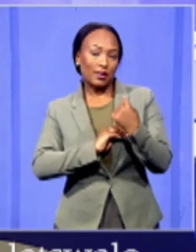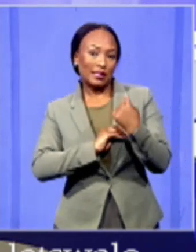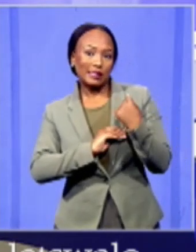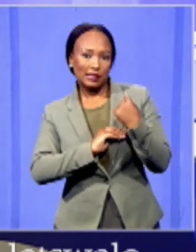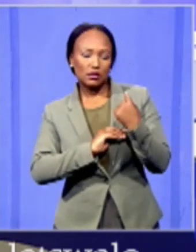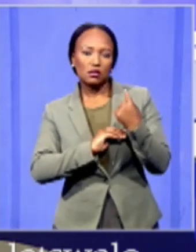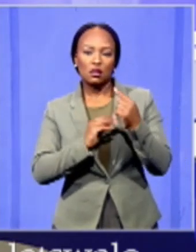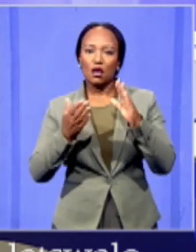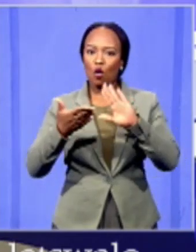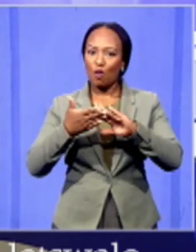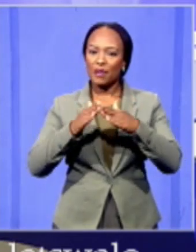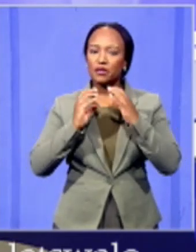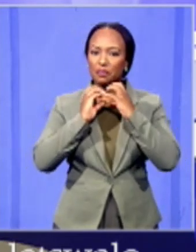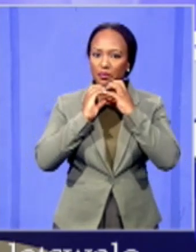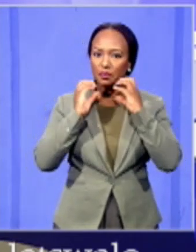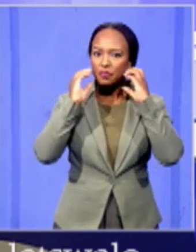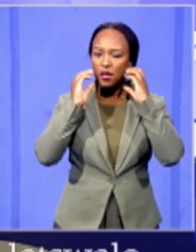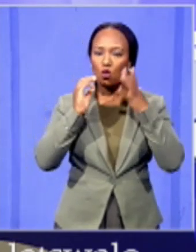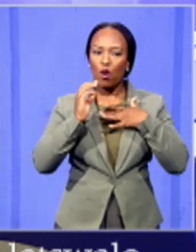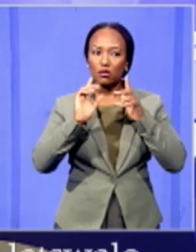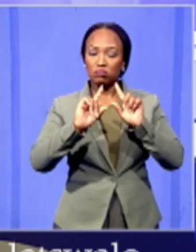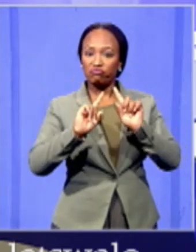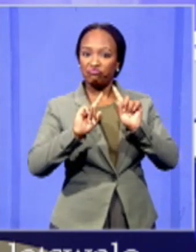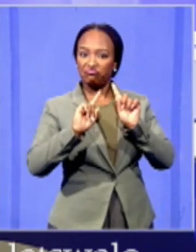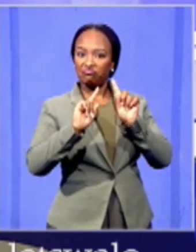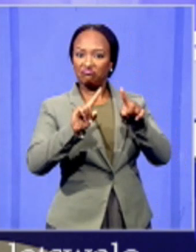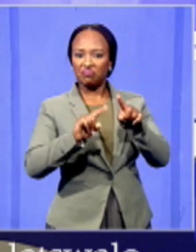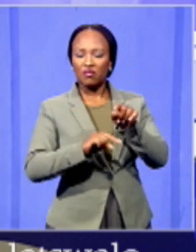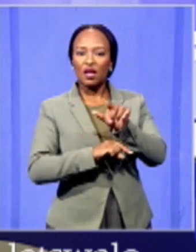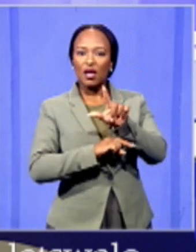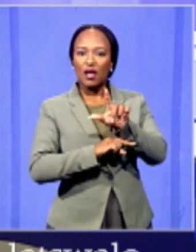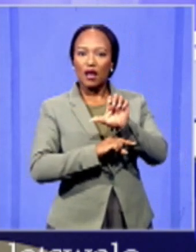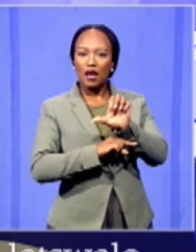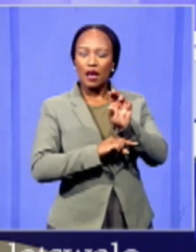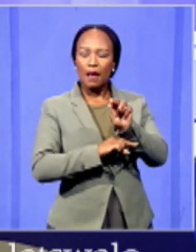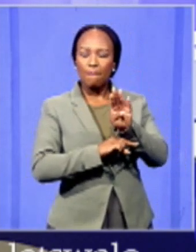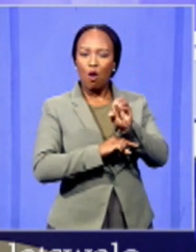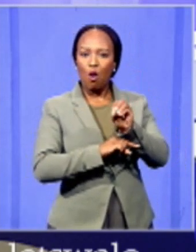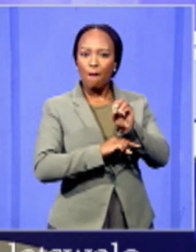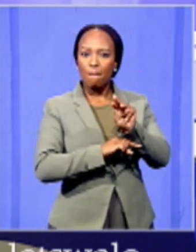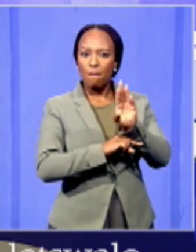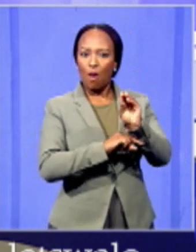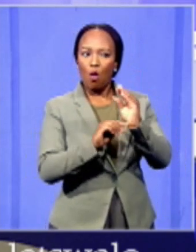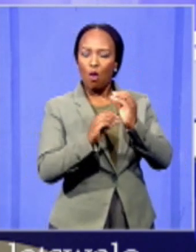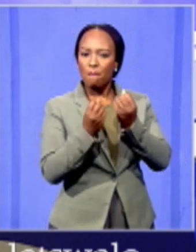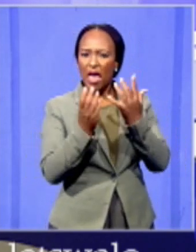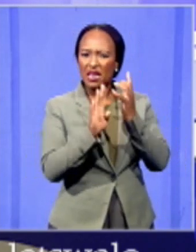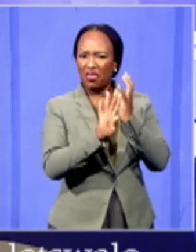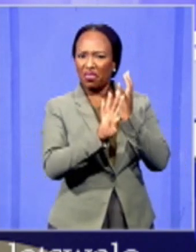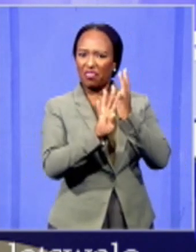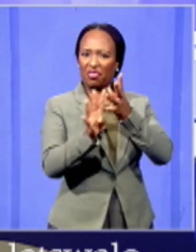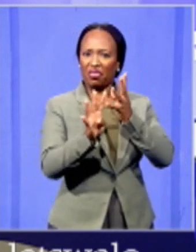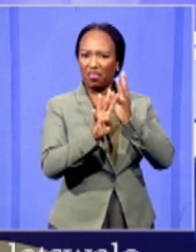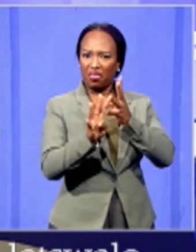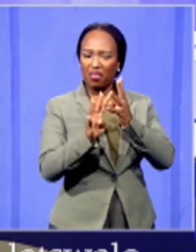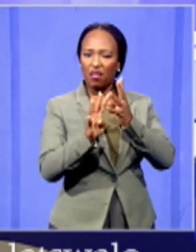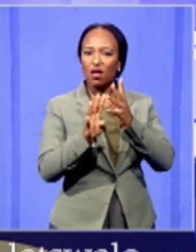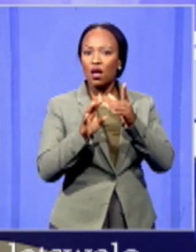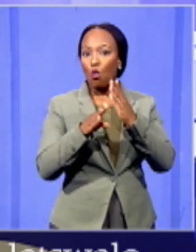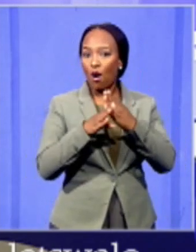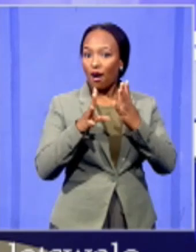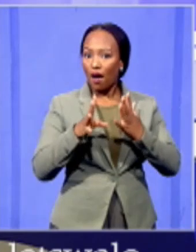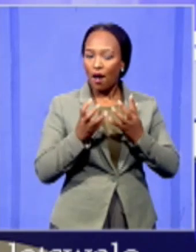ya Mozambique bao ba tshelago mollwane wa lebombo ka Mpumalanga ya oketšega. Badudi ba naga ya Mozambique go balwa le bašomi ba